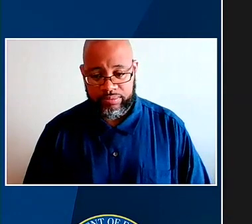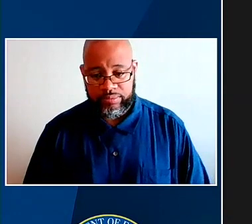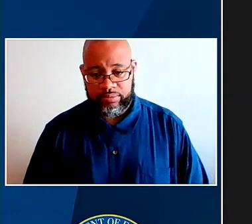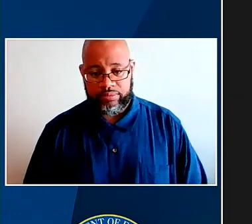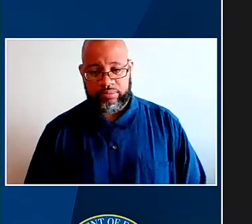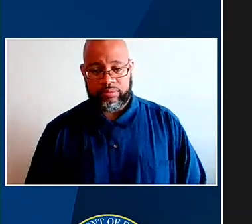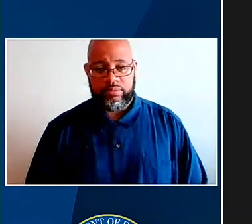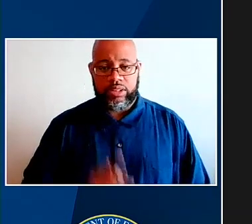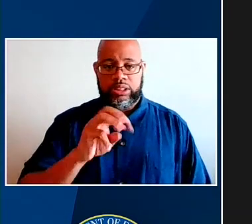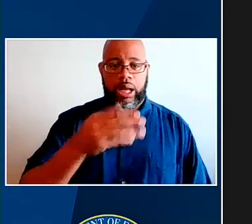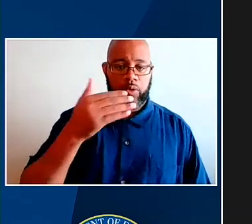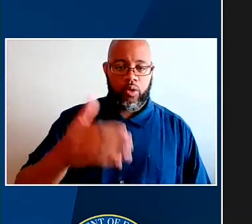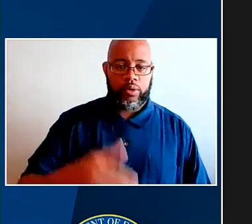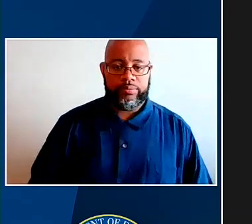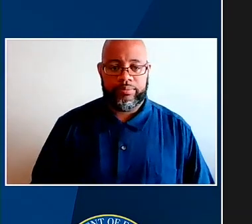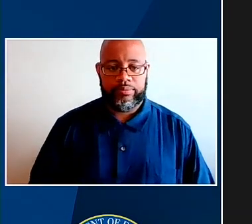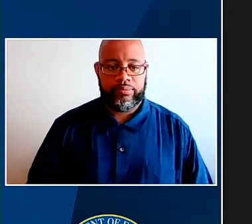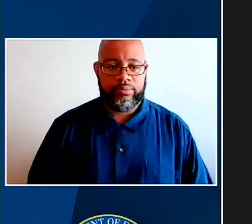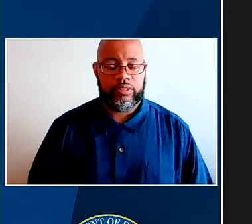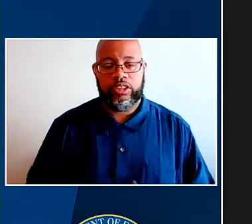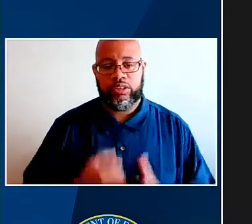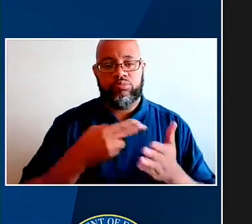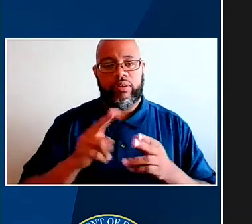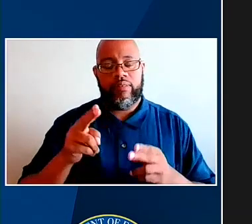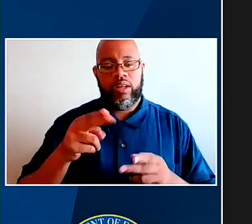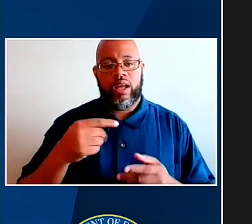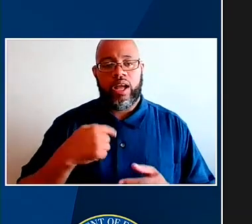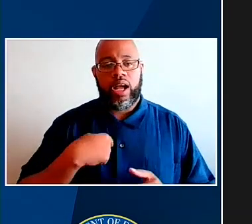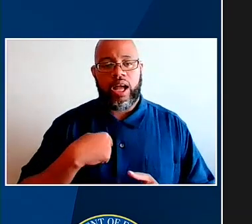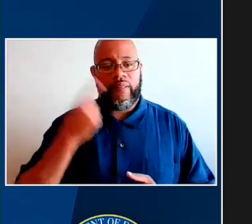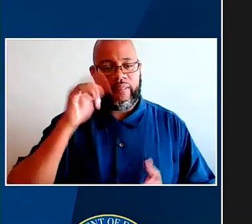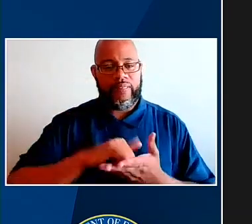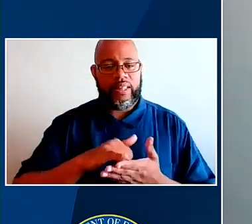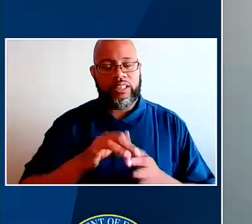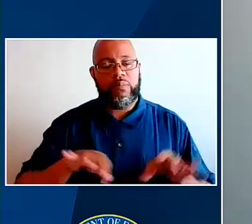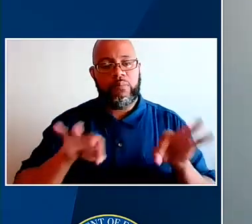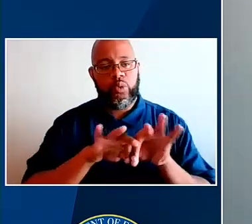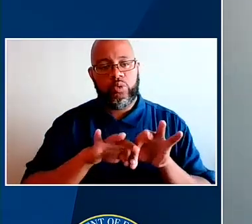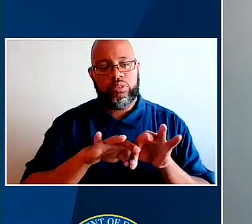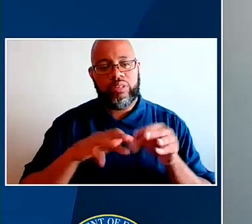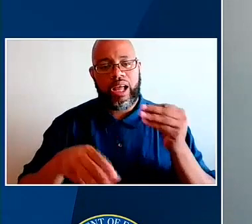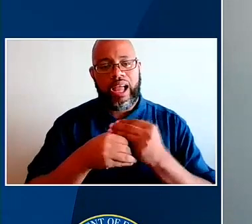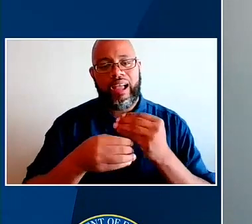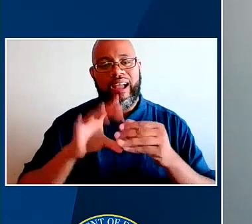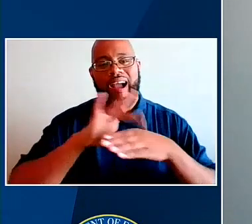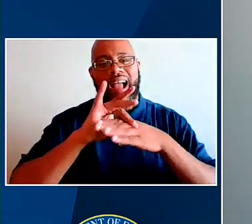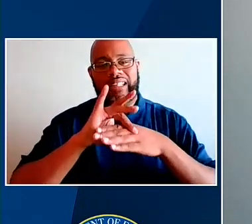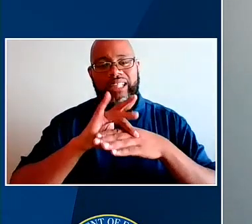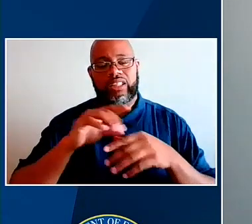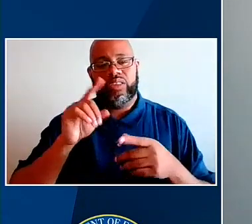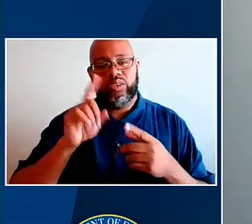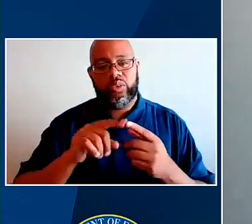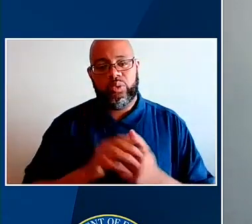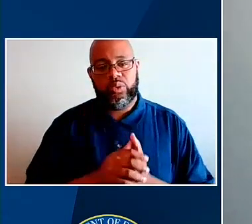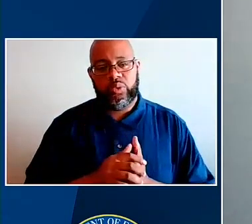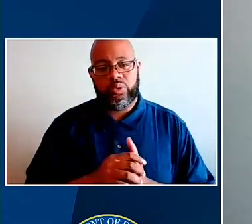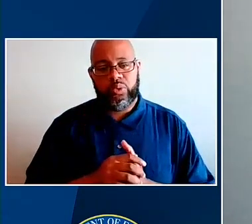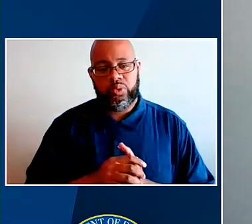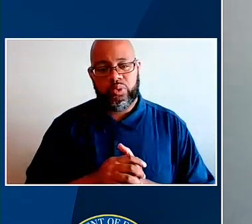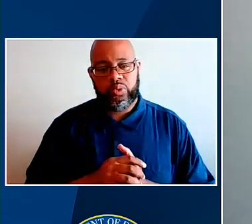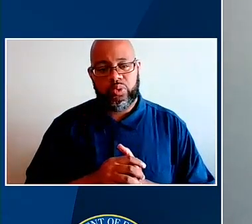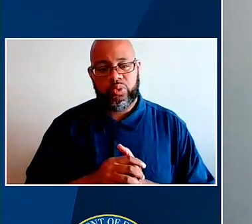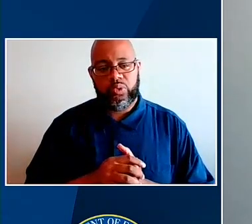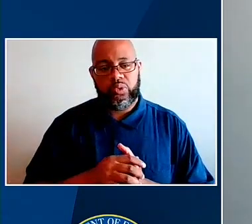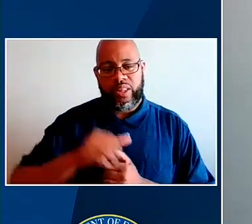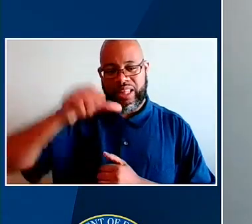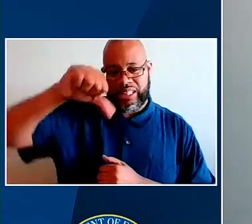Yeah, Dom, go ahead. Yeah, just briefly, I think it's important to add context to the thumbs